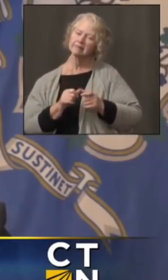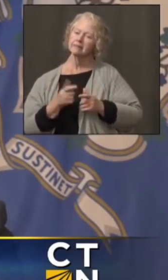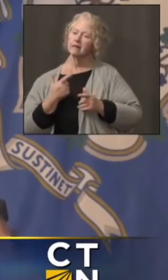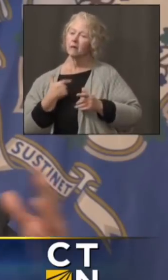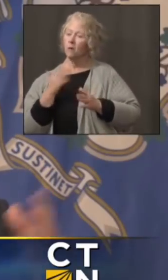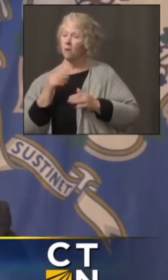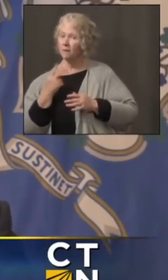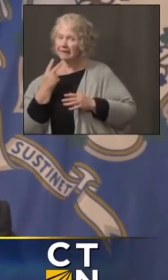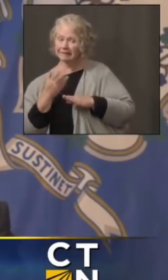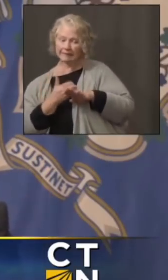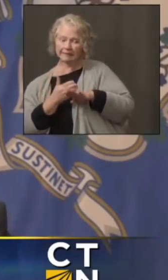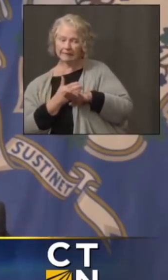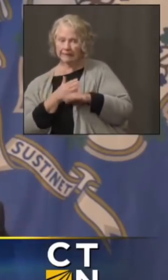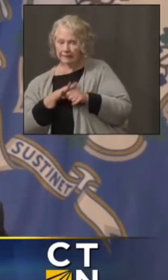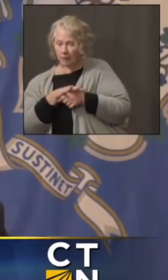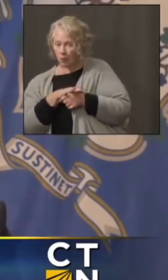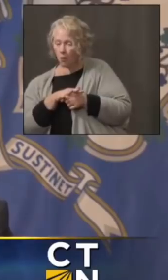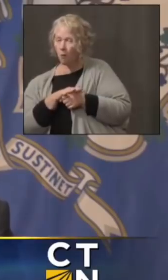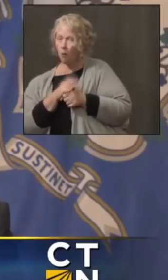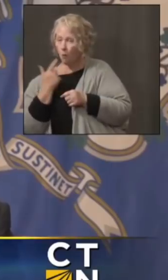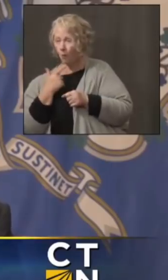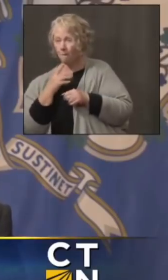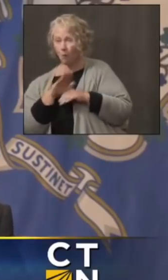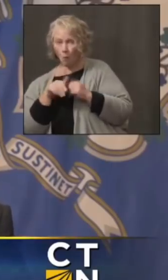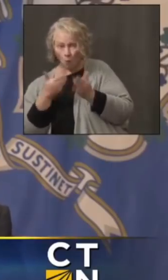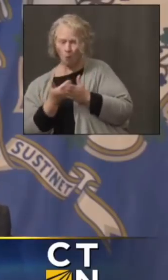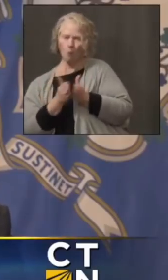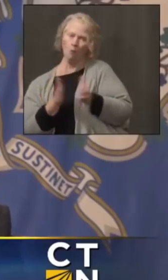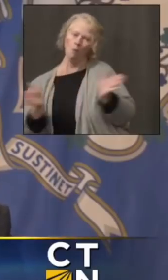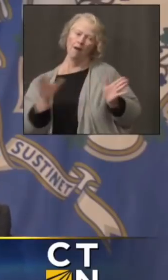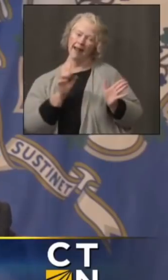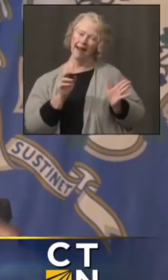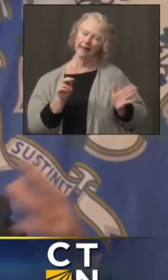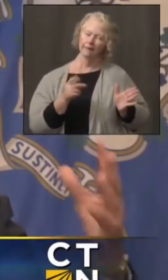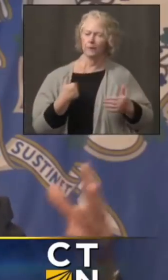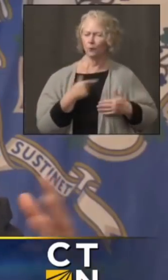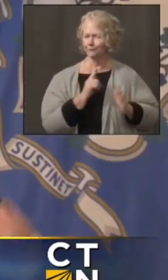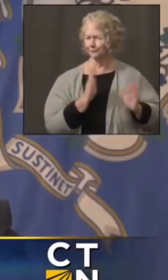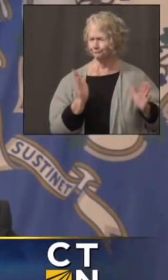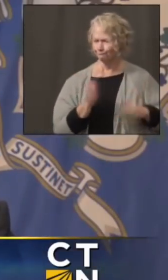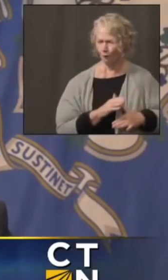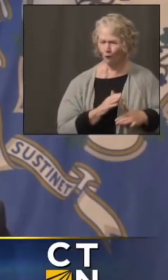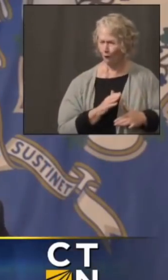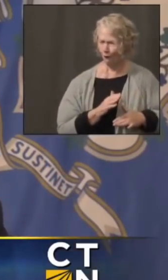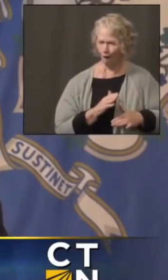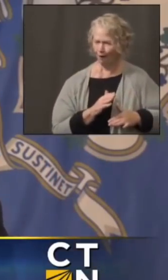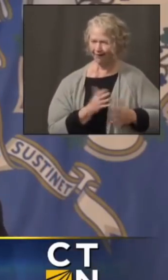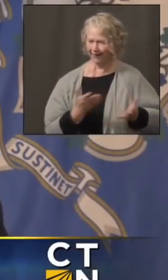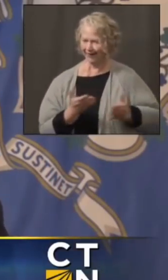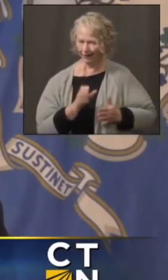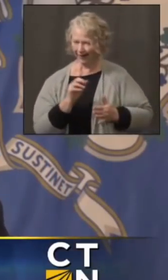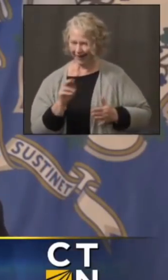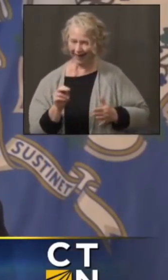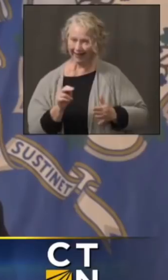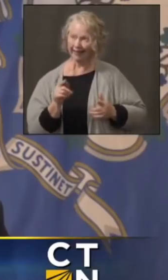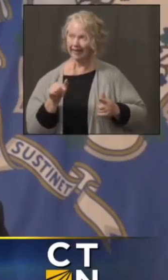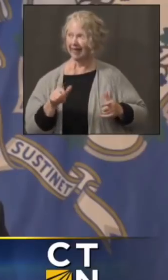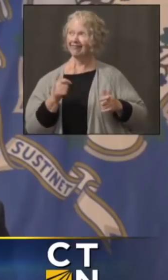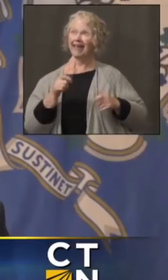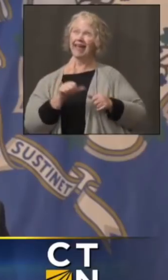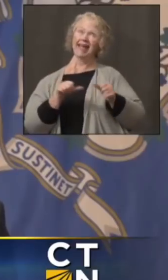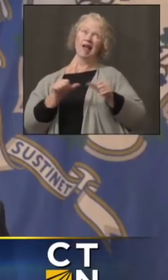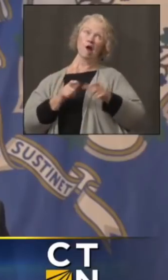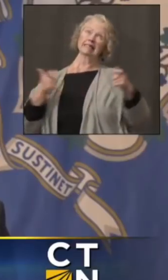basis, and I hope we can take that statewide. Obviously, we're a small state in a big region, and a lot of things are going on,